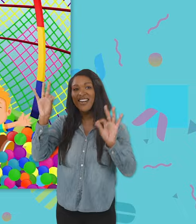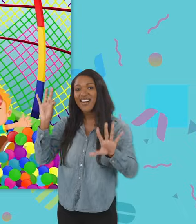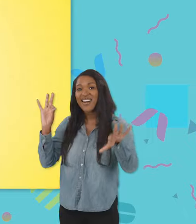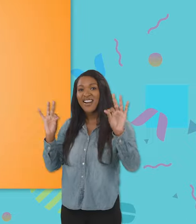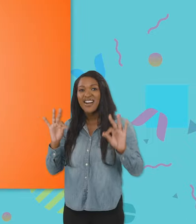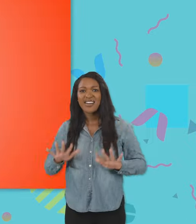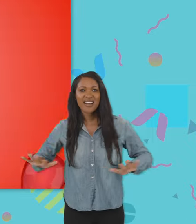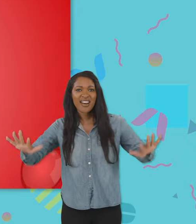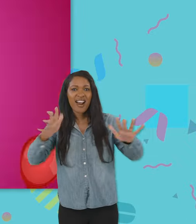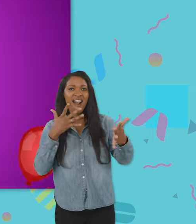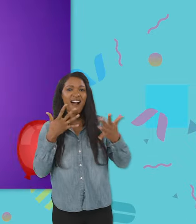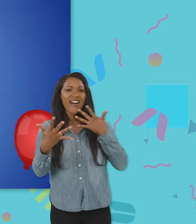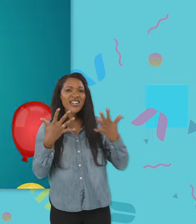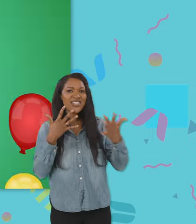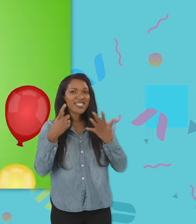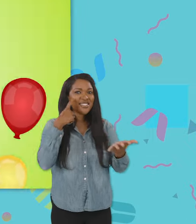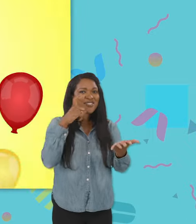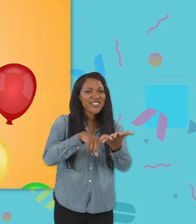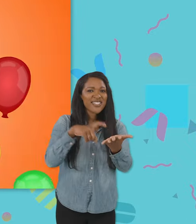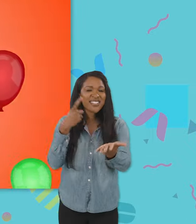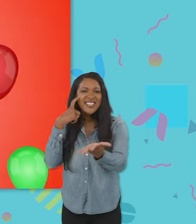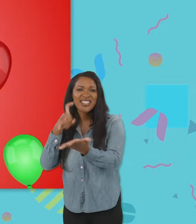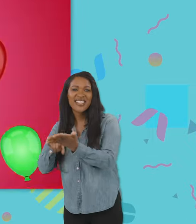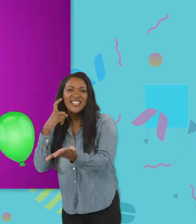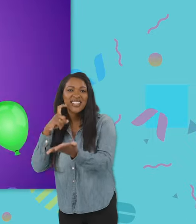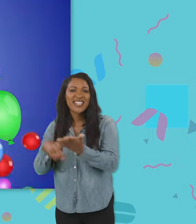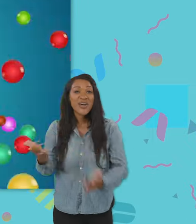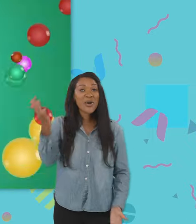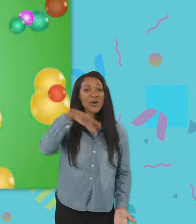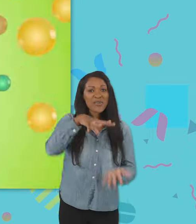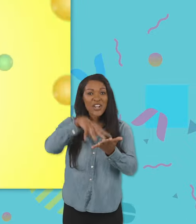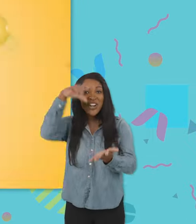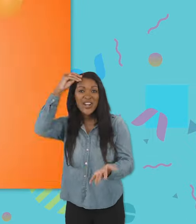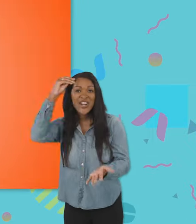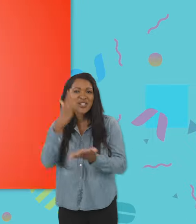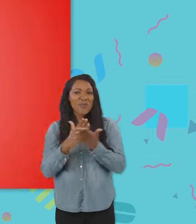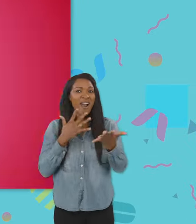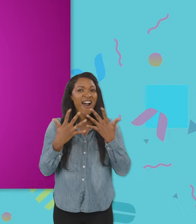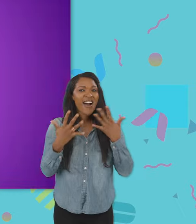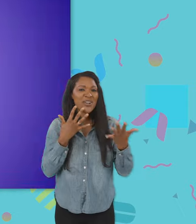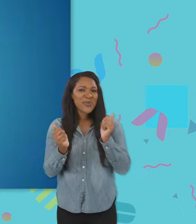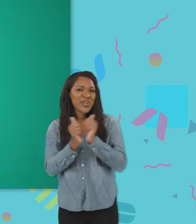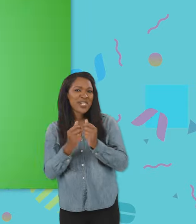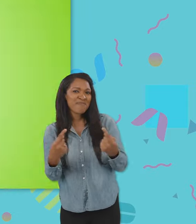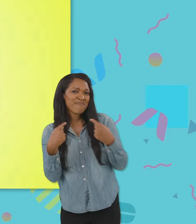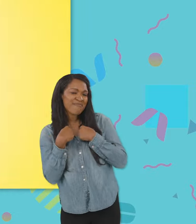found. Every single thing has a color to be seen. Come learn some colors with